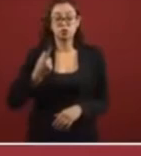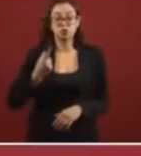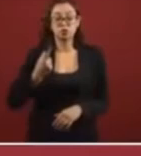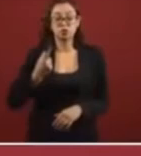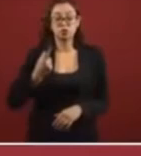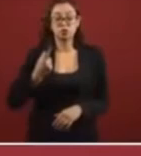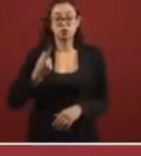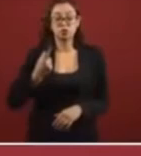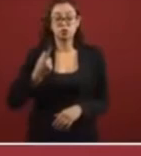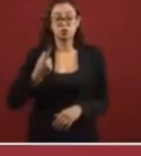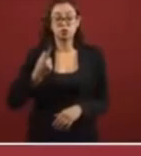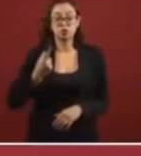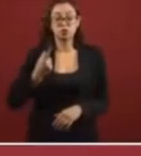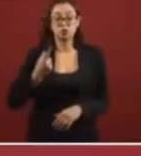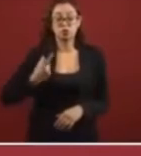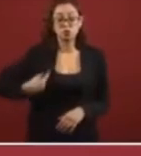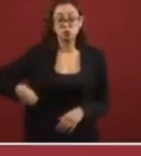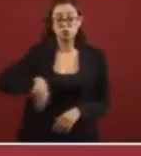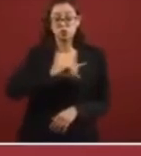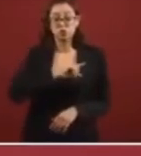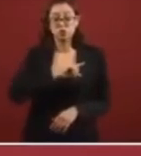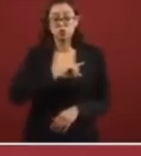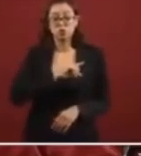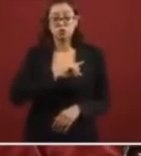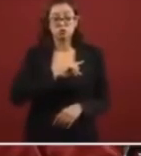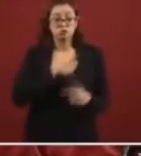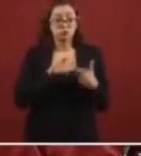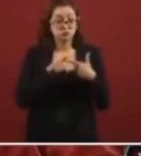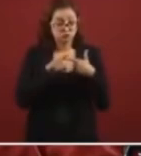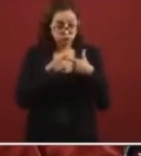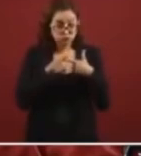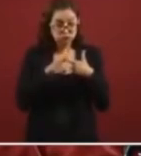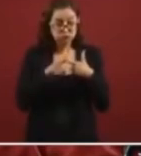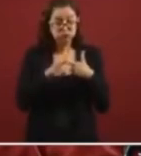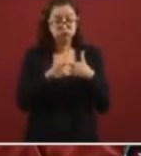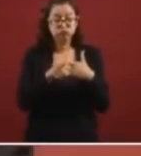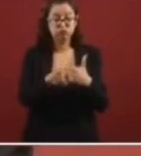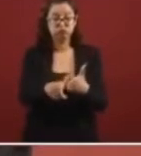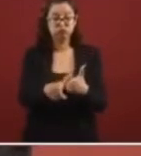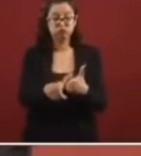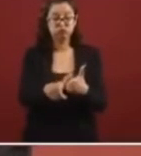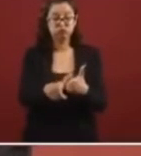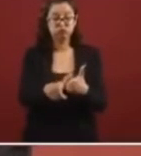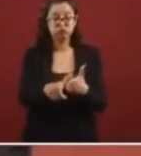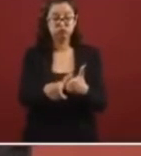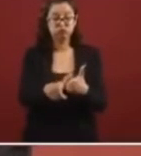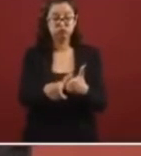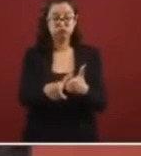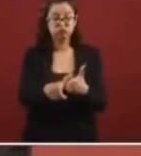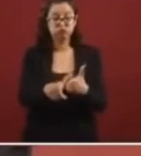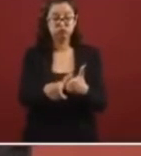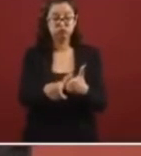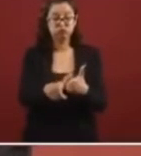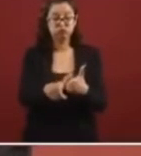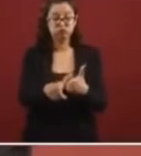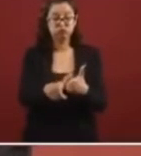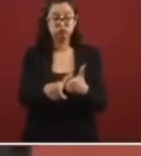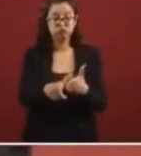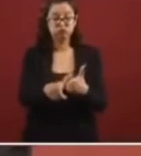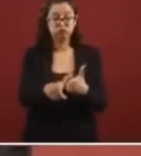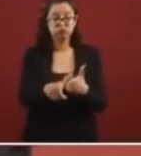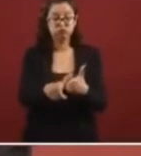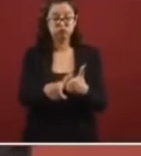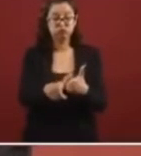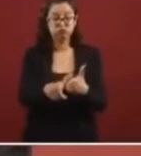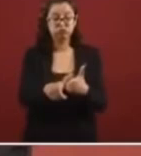We are not going to continue. No estamos continuando con la política de saqueo. We are not continuing